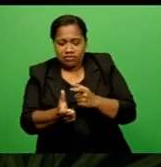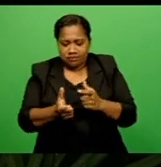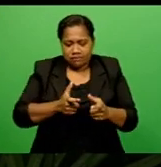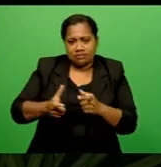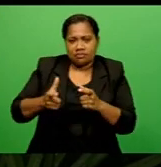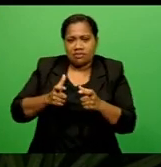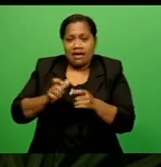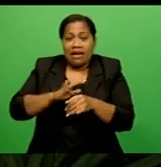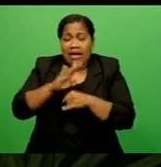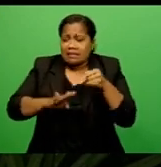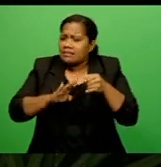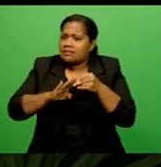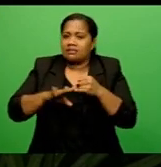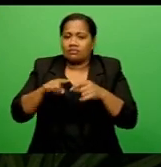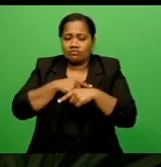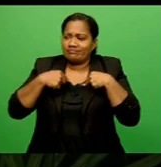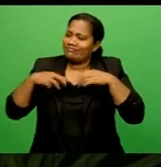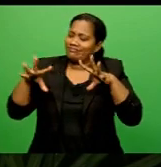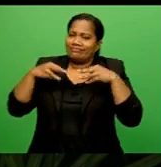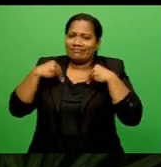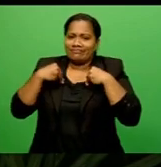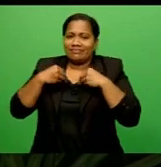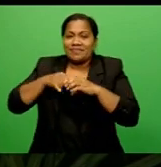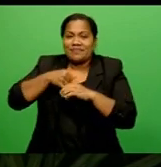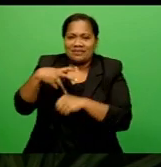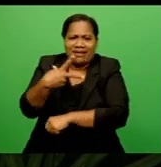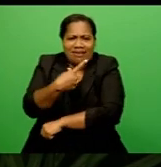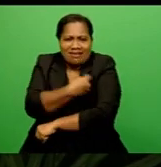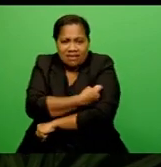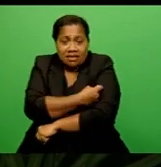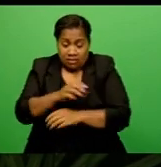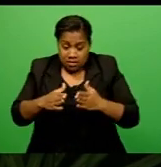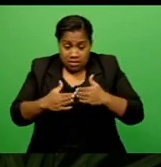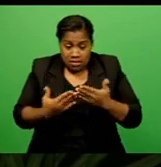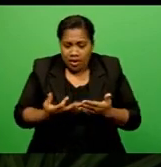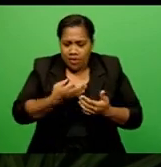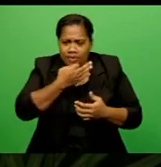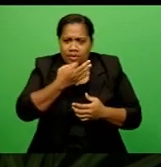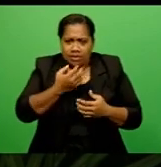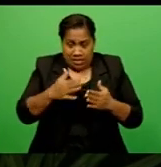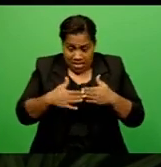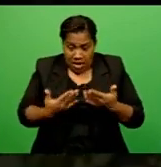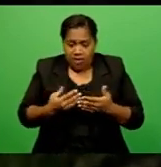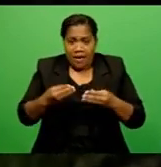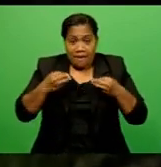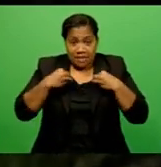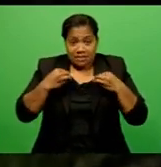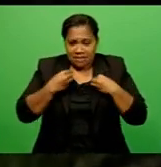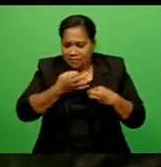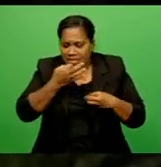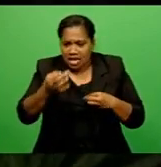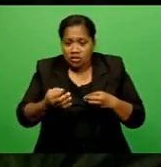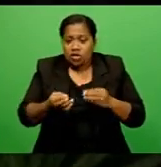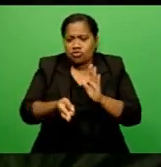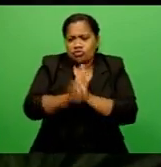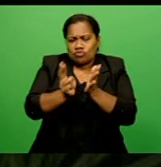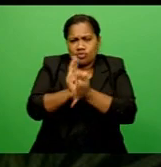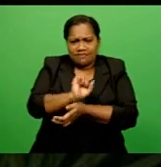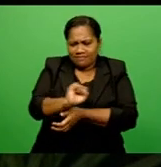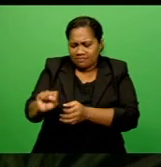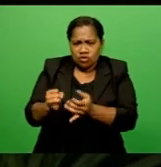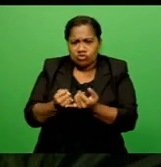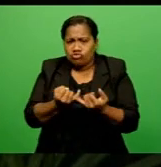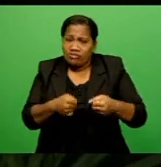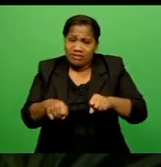the vaccine. In the meantime, businesses are being urged to review their strategies so they can